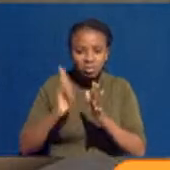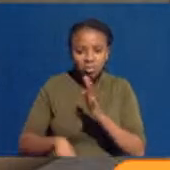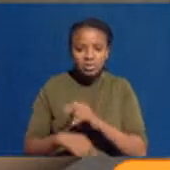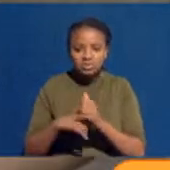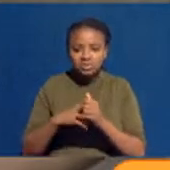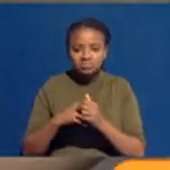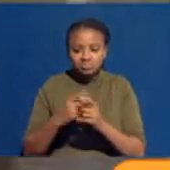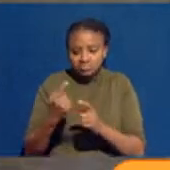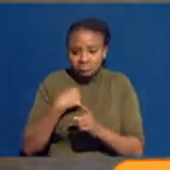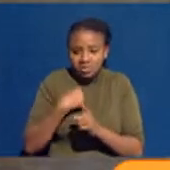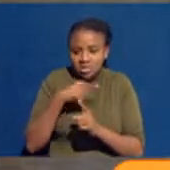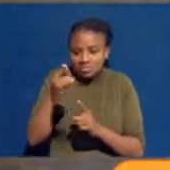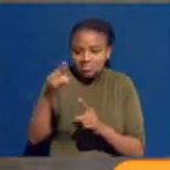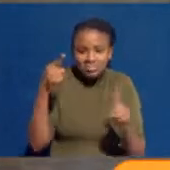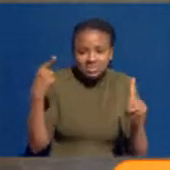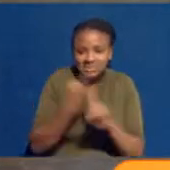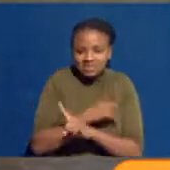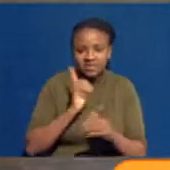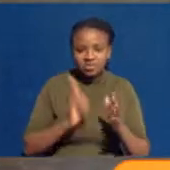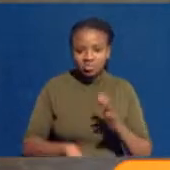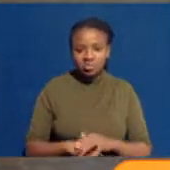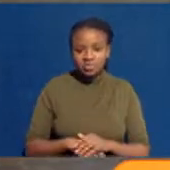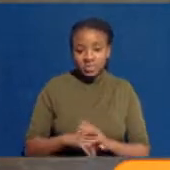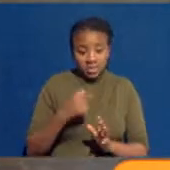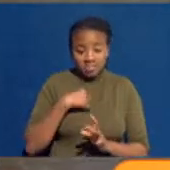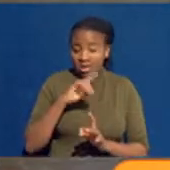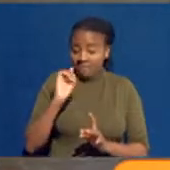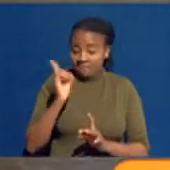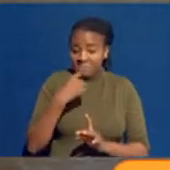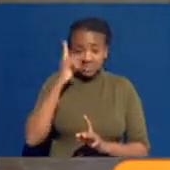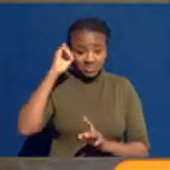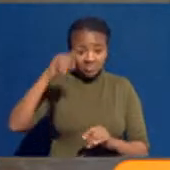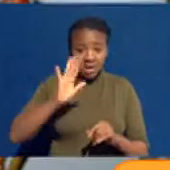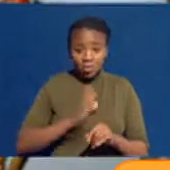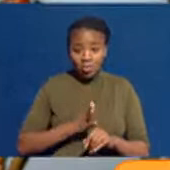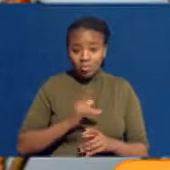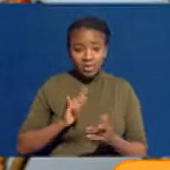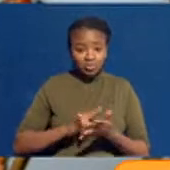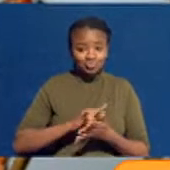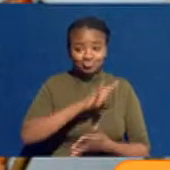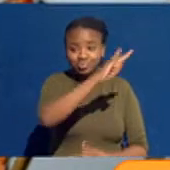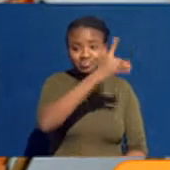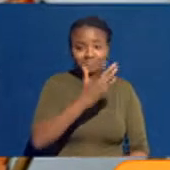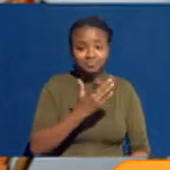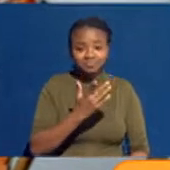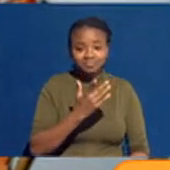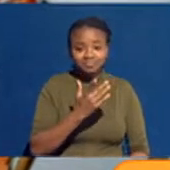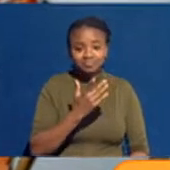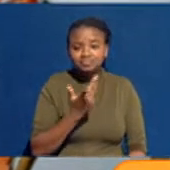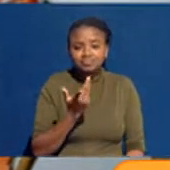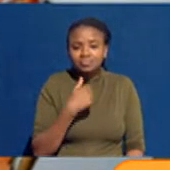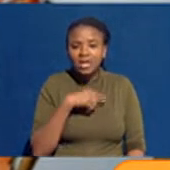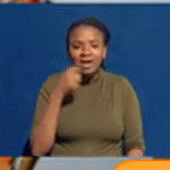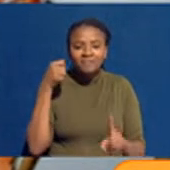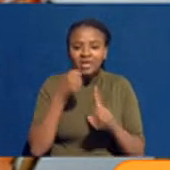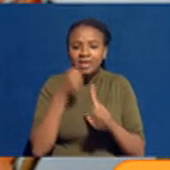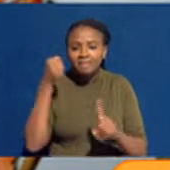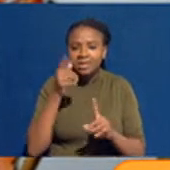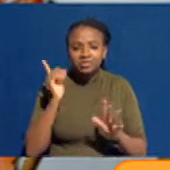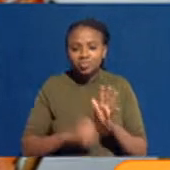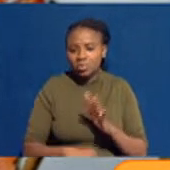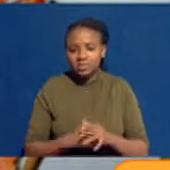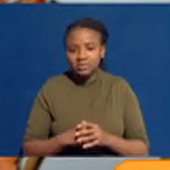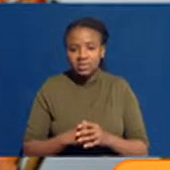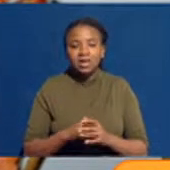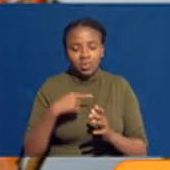else, what difference? You know, there's a first woman of color in the world to go into space. What difference does that make if I don't use what